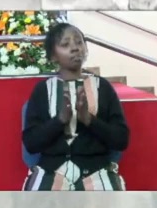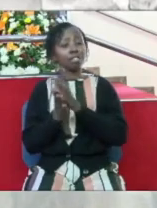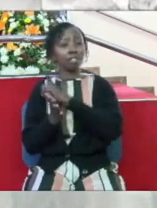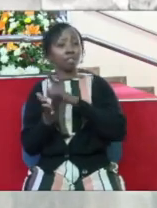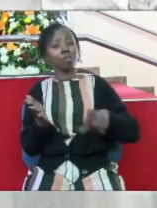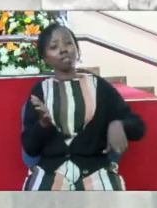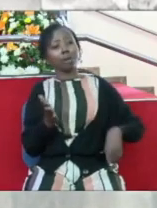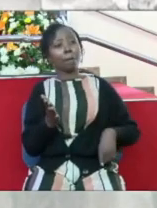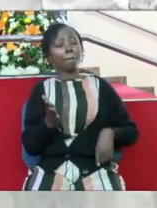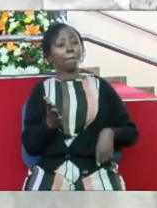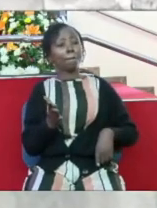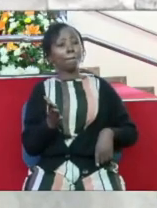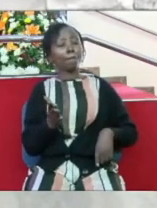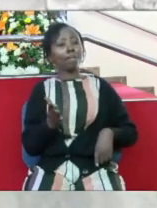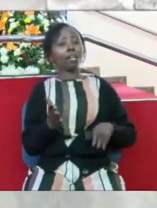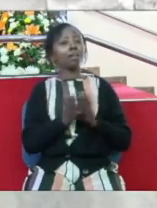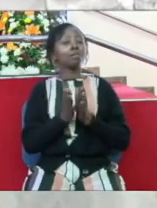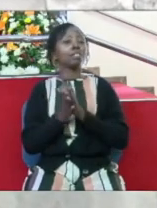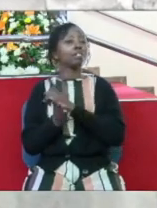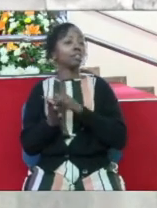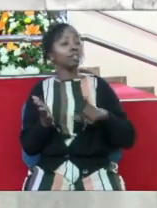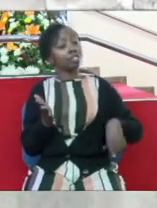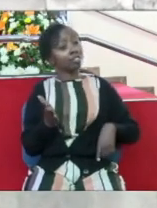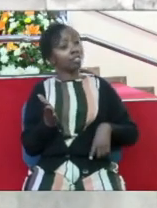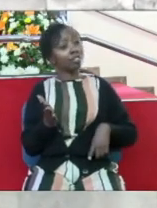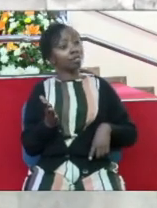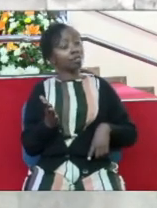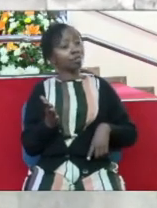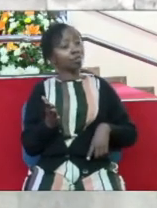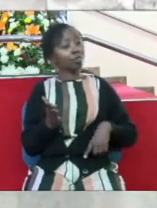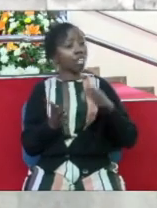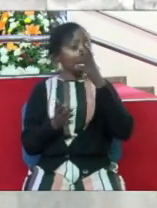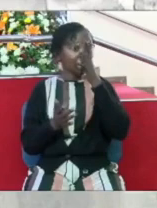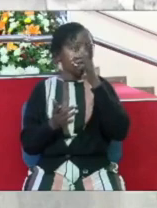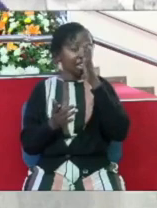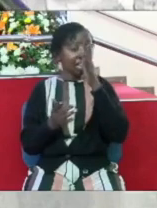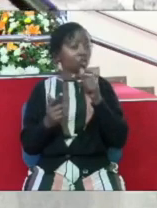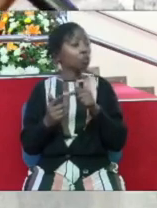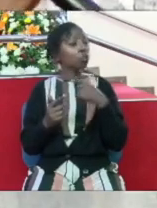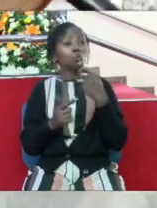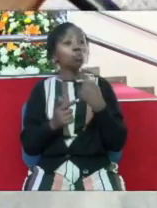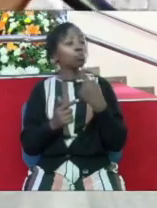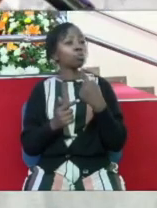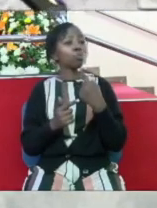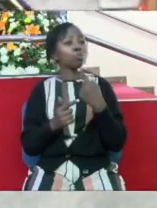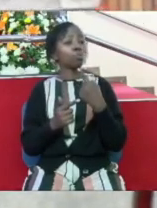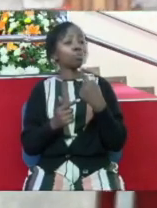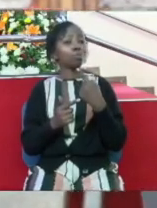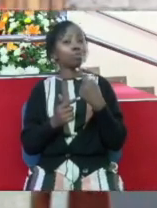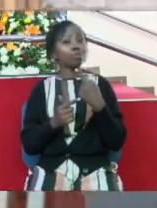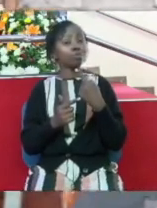Lord. Bwana asifiwe. Who are we fooling? Je, tunadanganya nani?